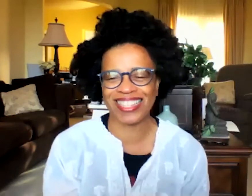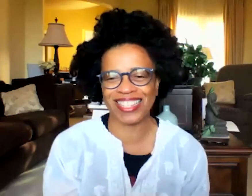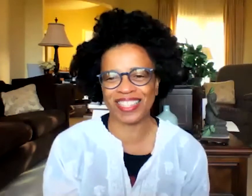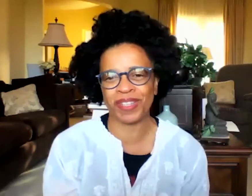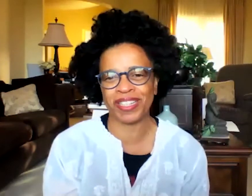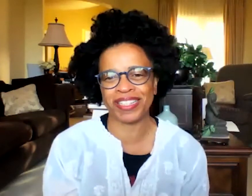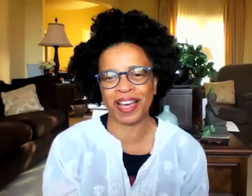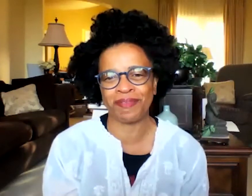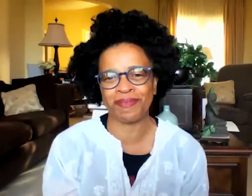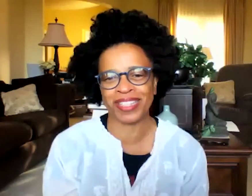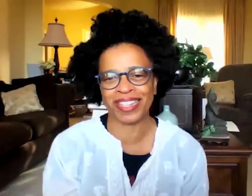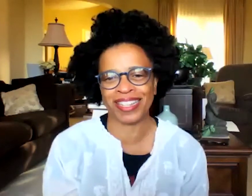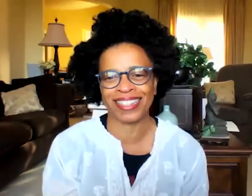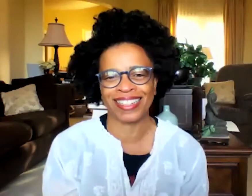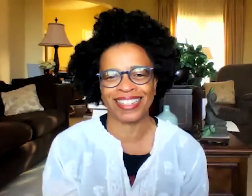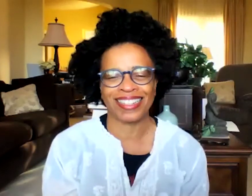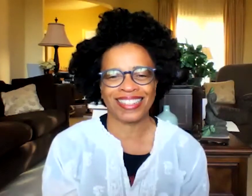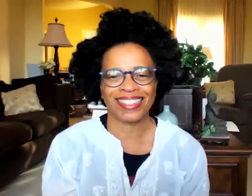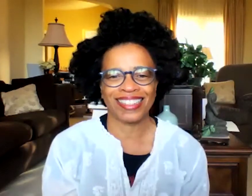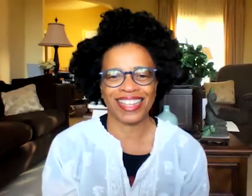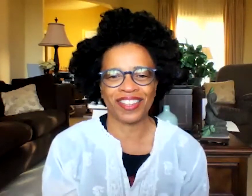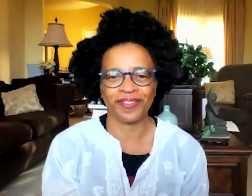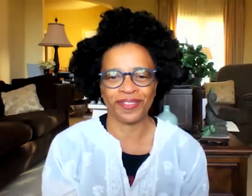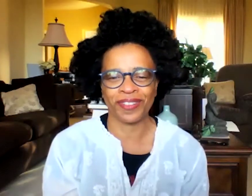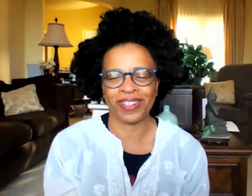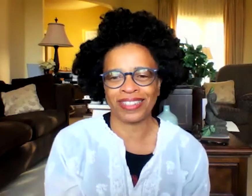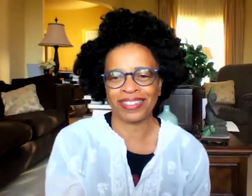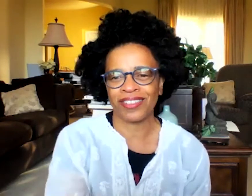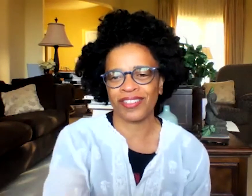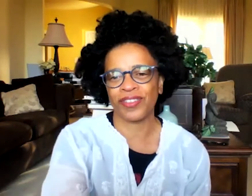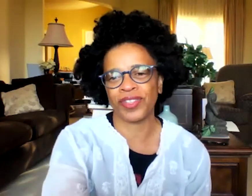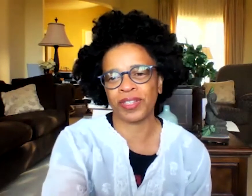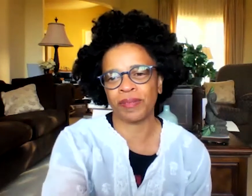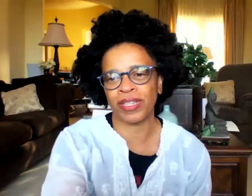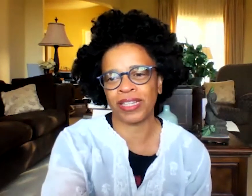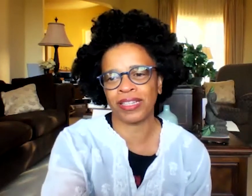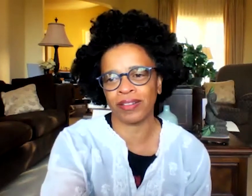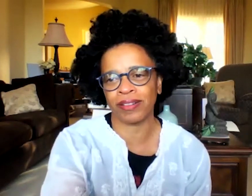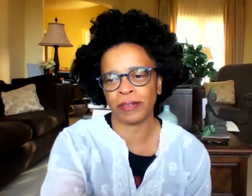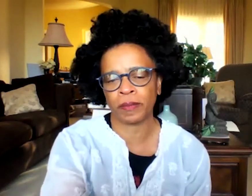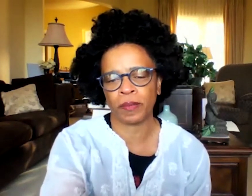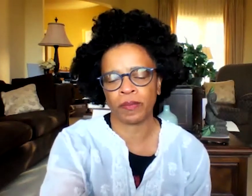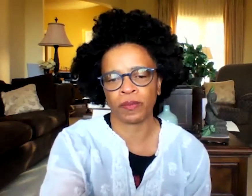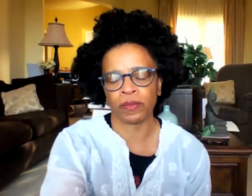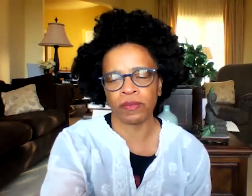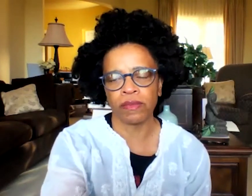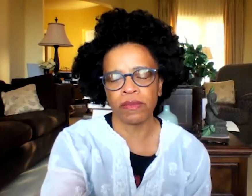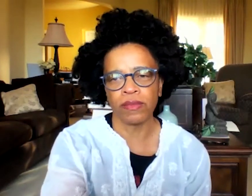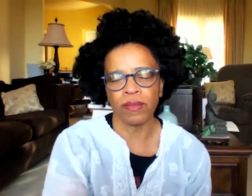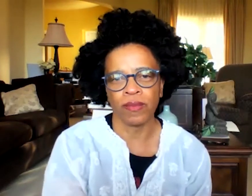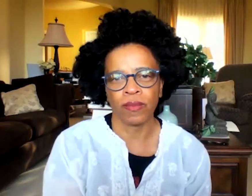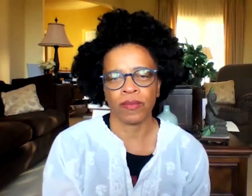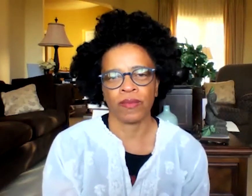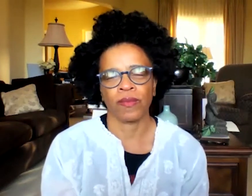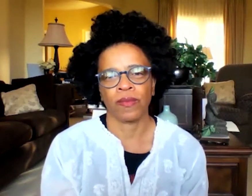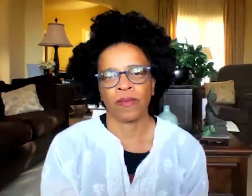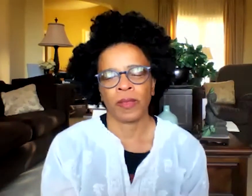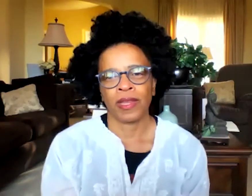compelling ways to spend time today. Thank you for choosing to be here.